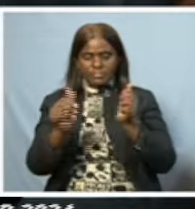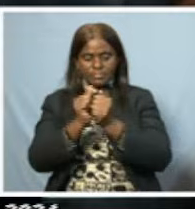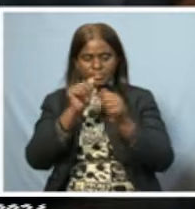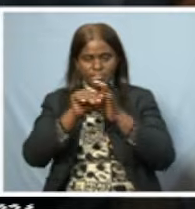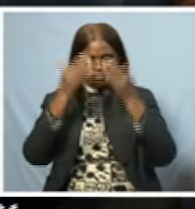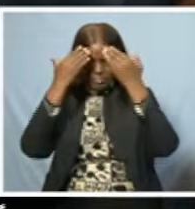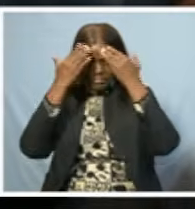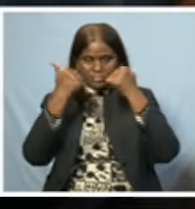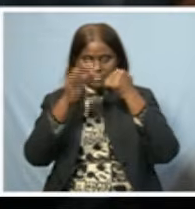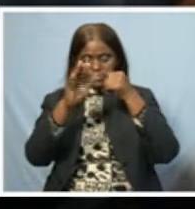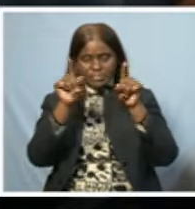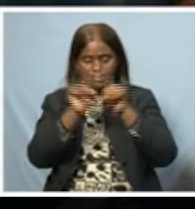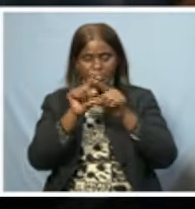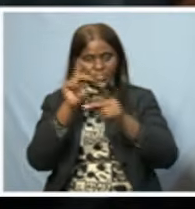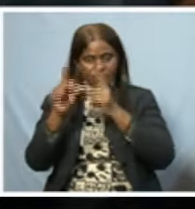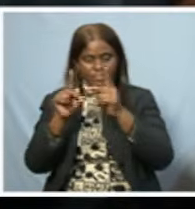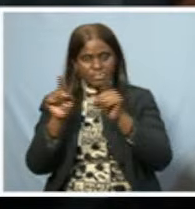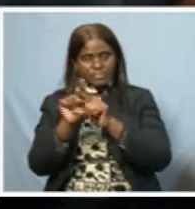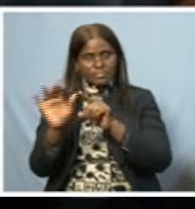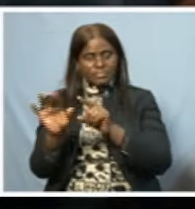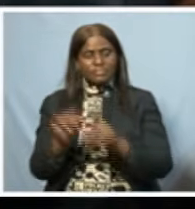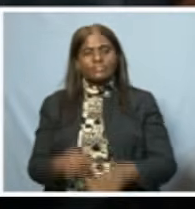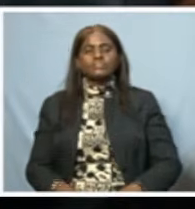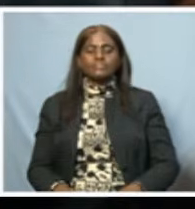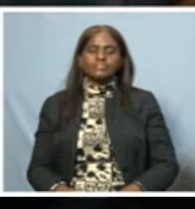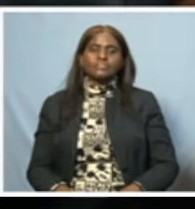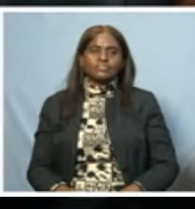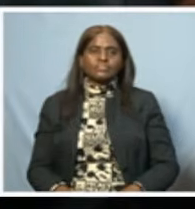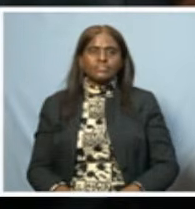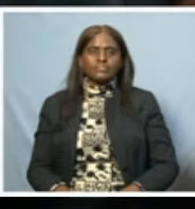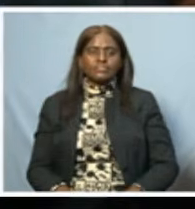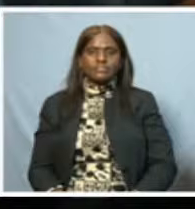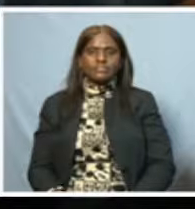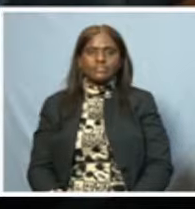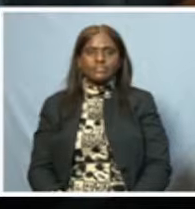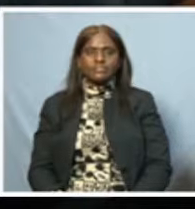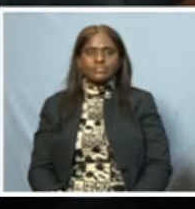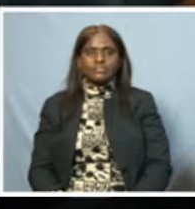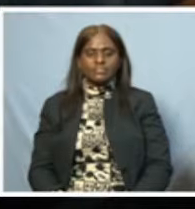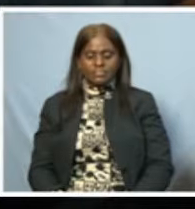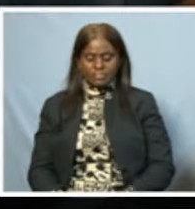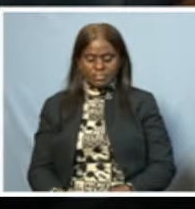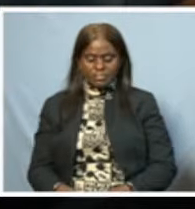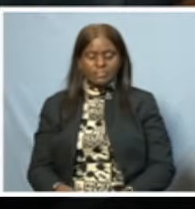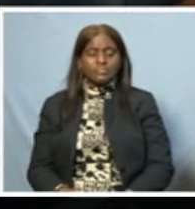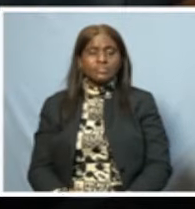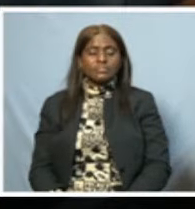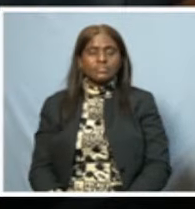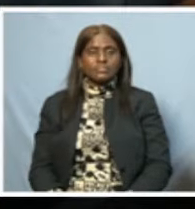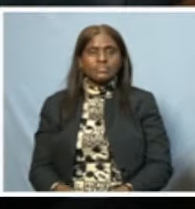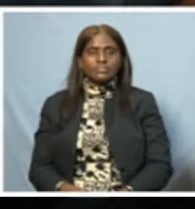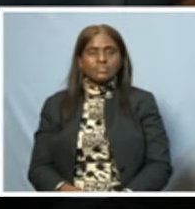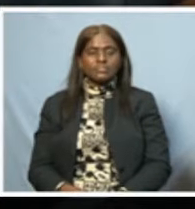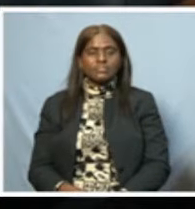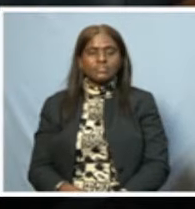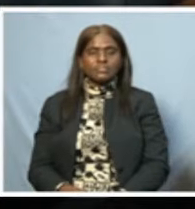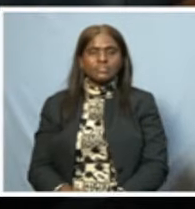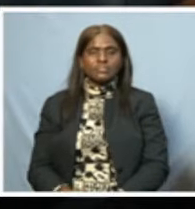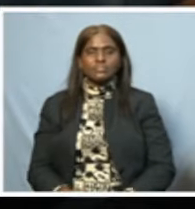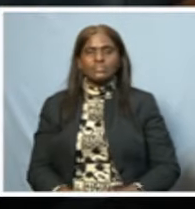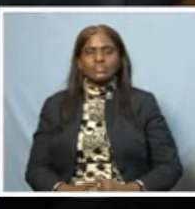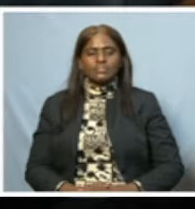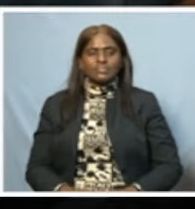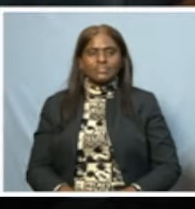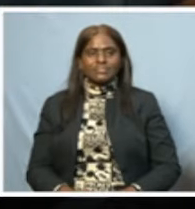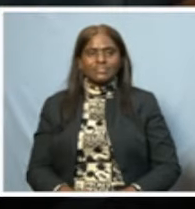aware that such procedures exist? Chair, those are my two questions. Thank you. CS, we can prove. Okay. I